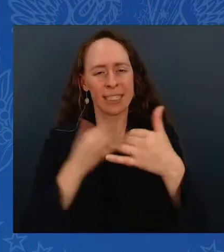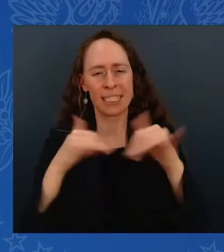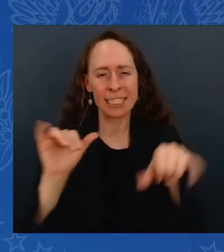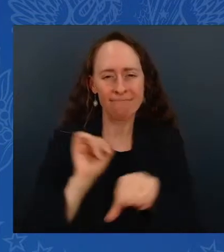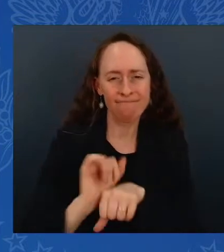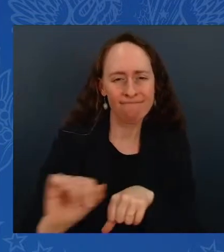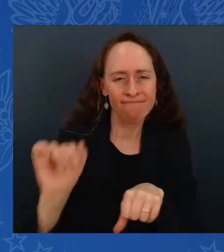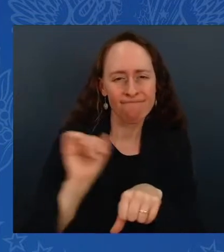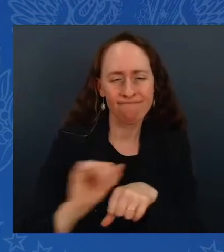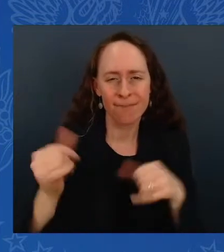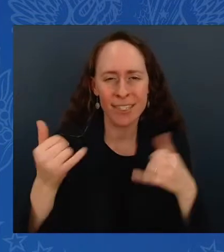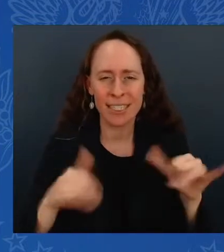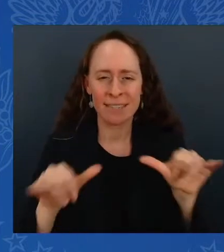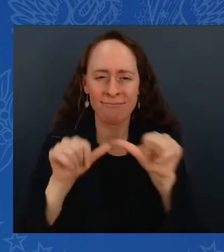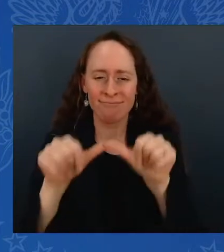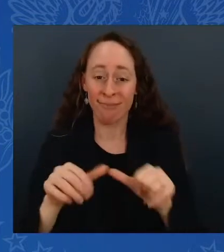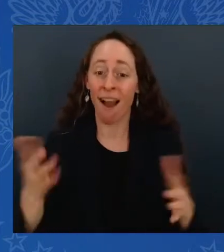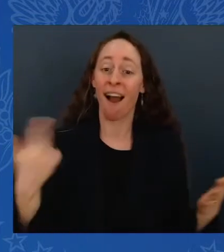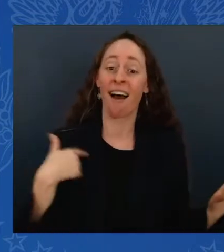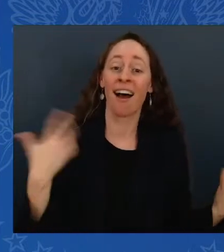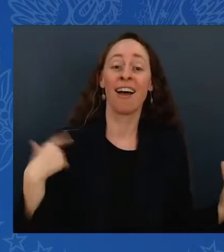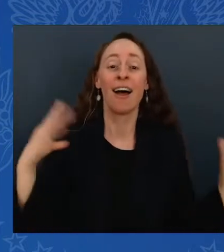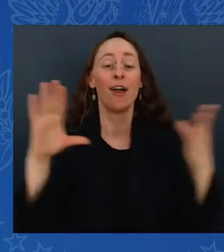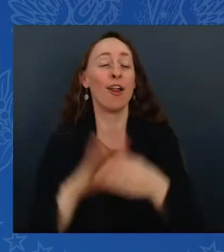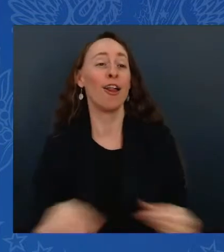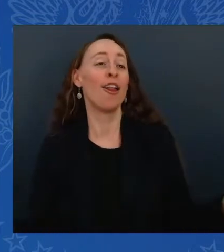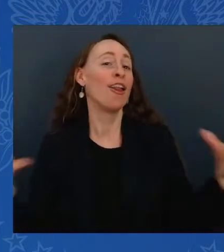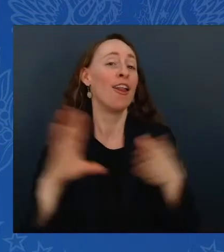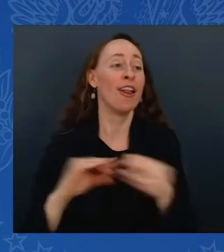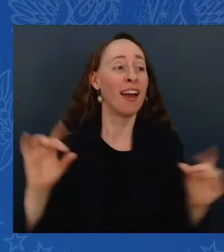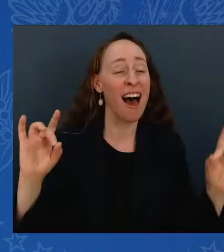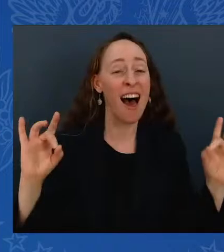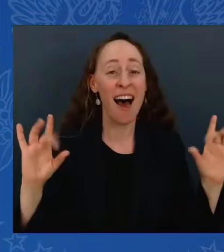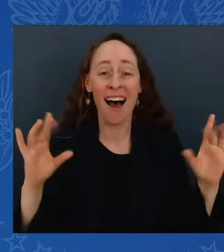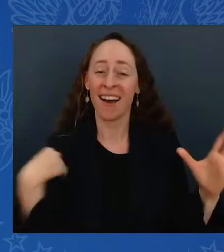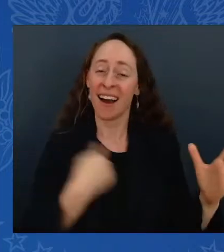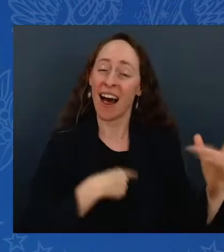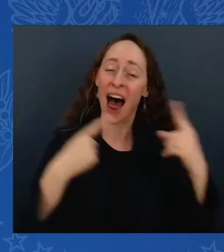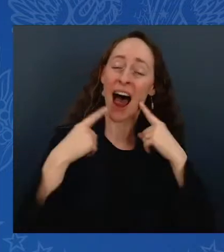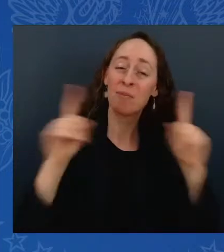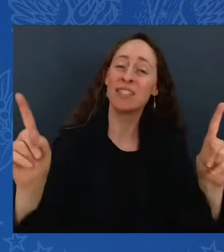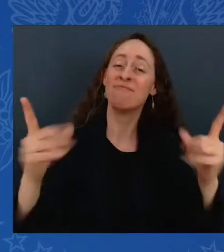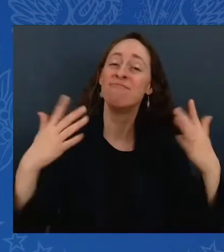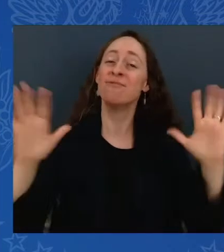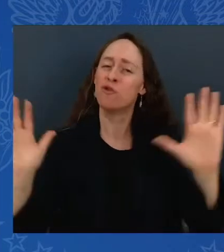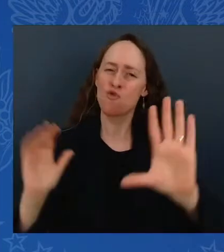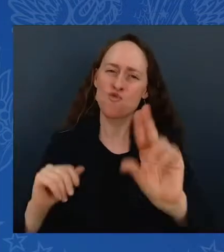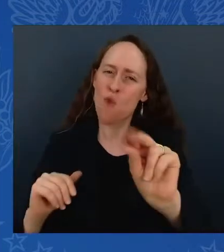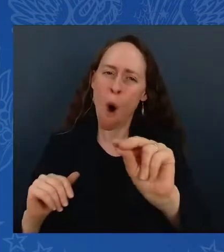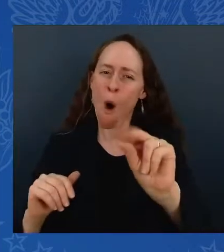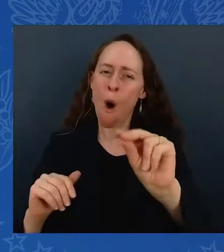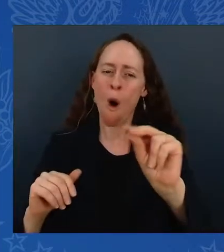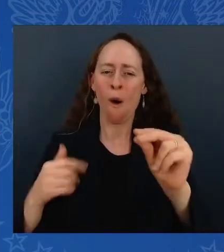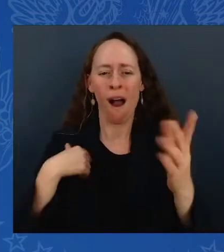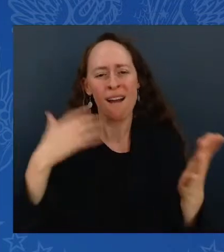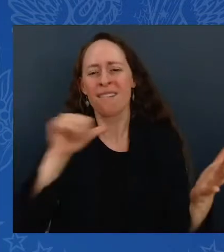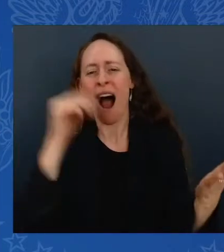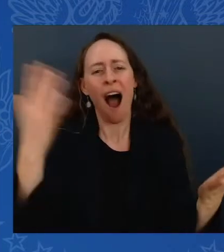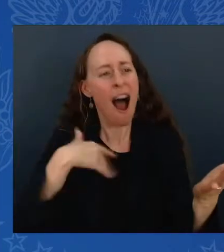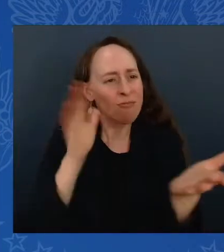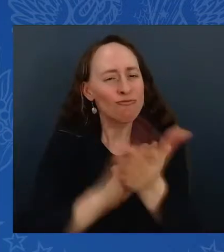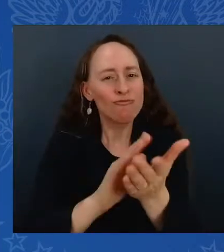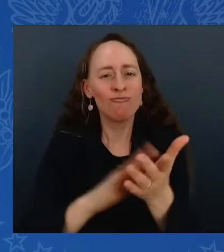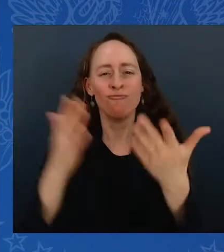take a victory lap. I'm not here to say a job well done. I'm not here to say we don't have a hell of a lot more work to